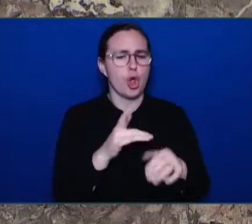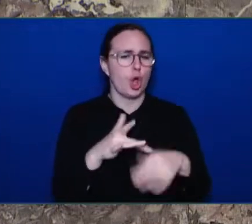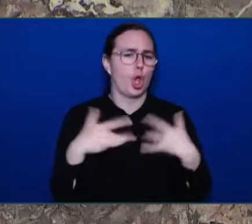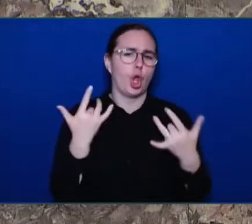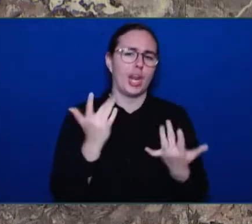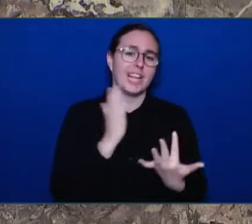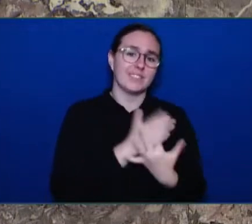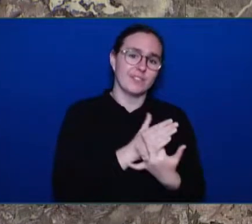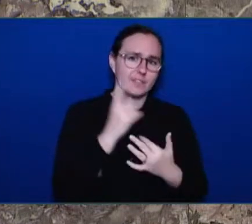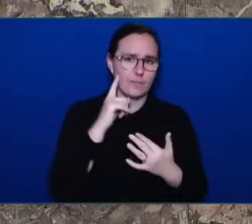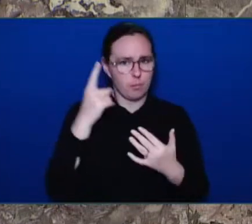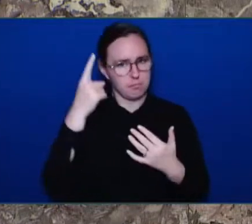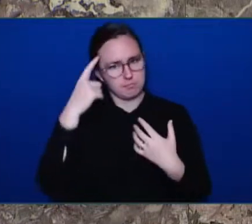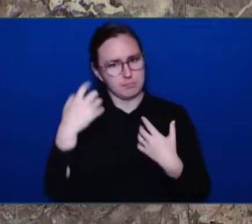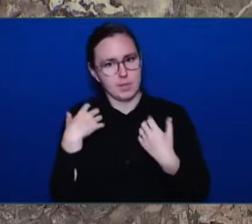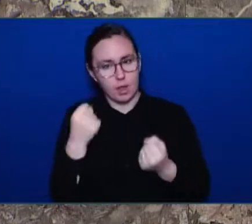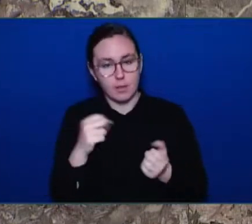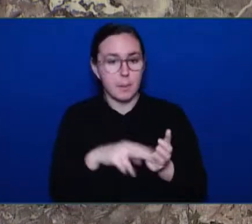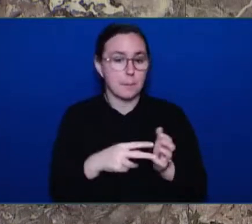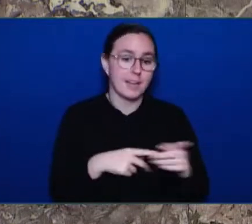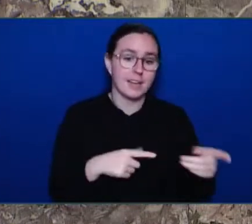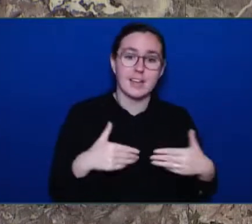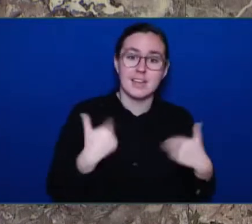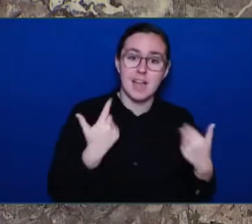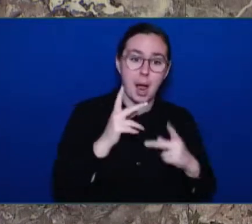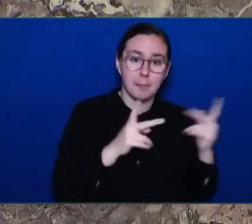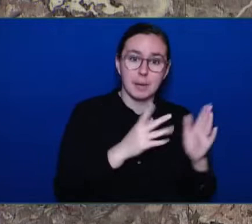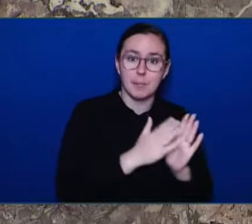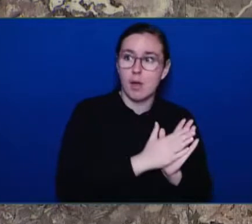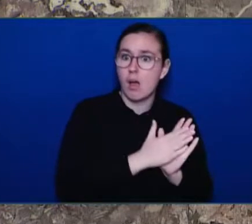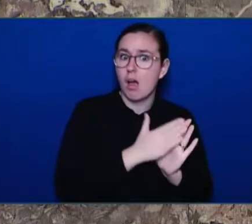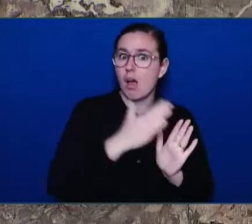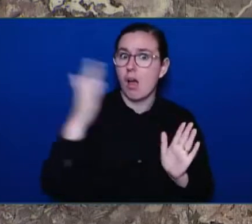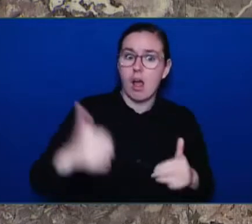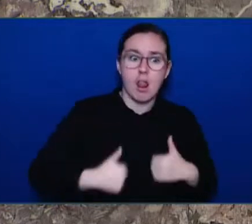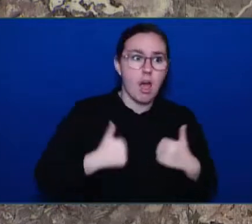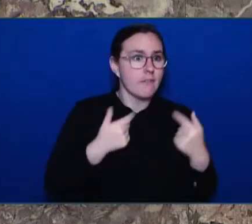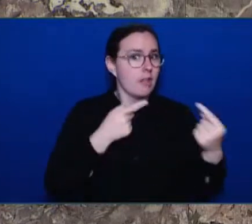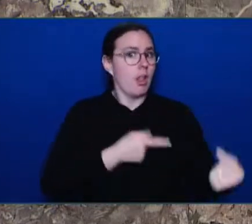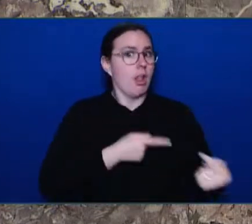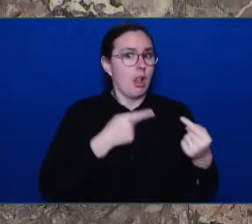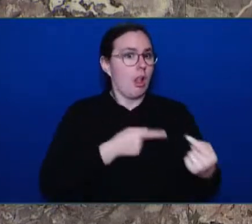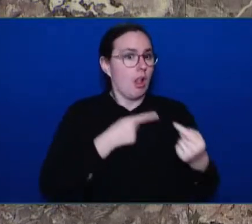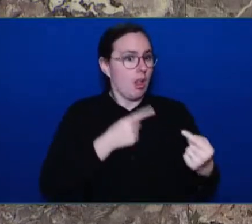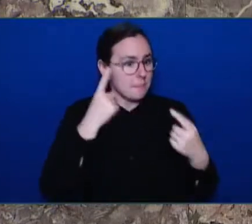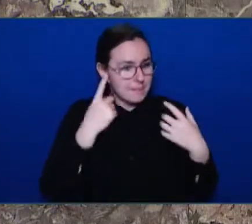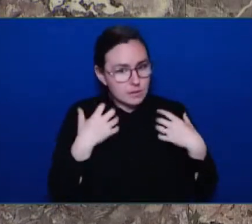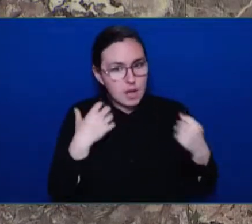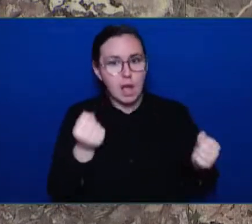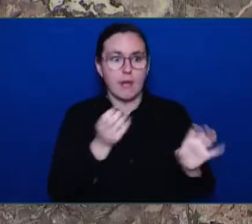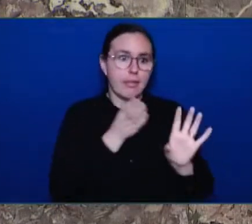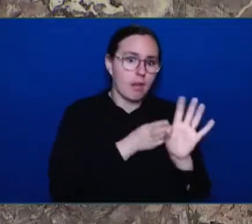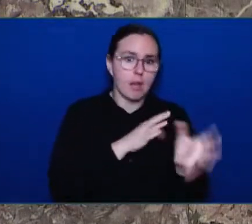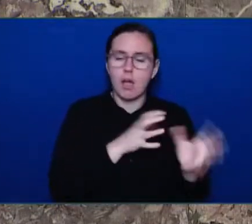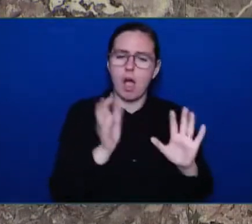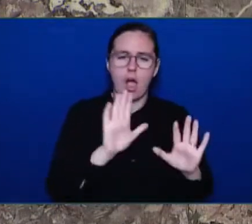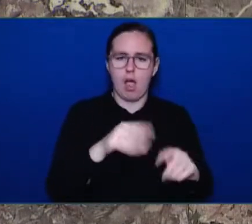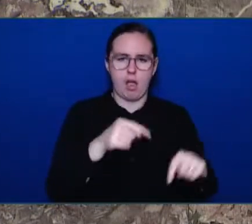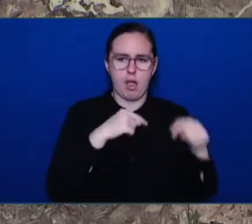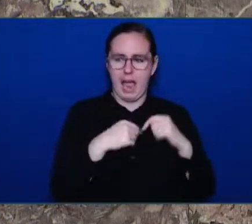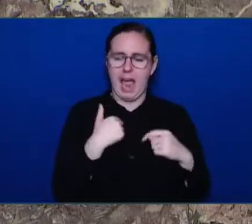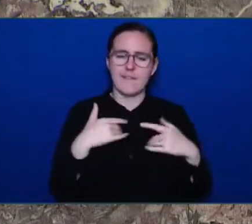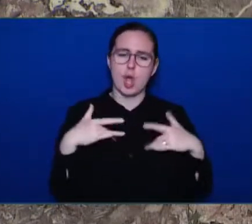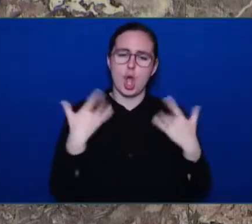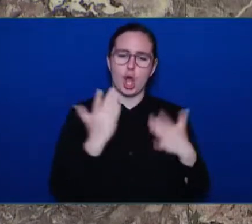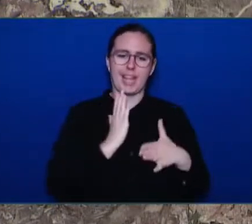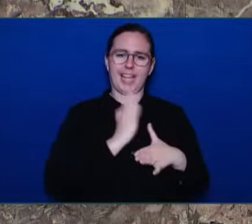added almost 50,000 new positions or places where people can connect